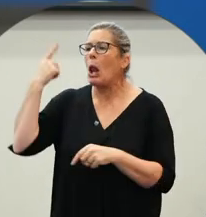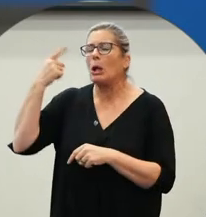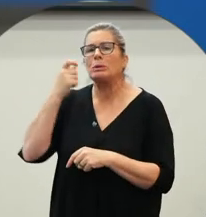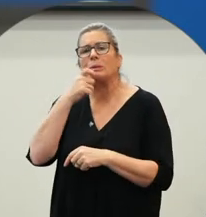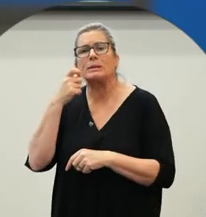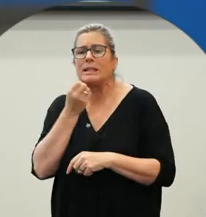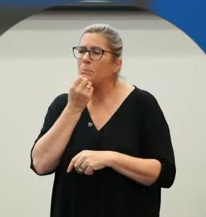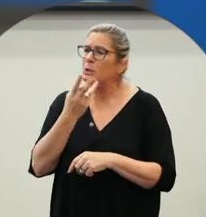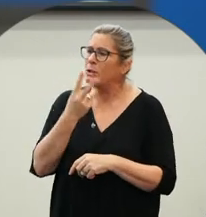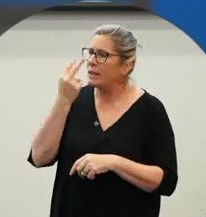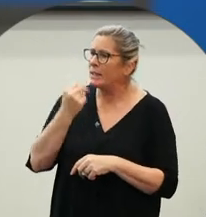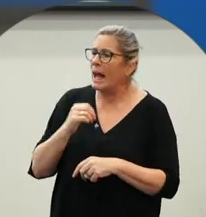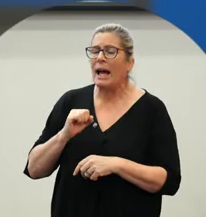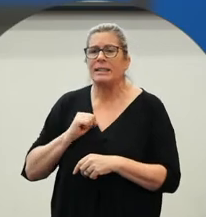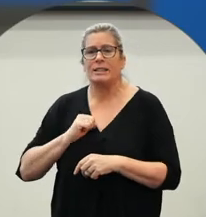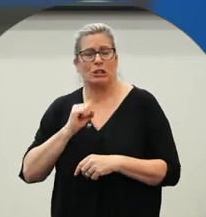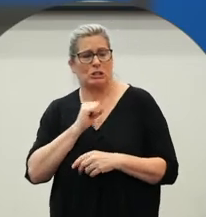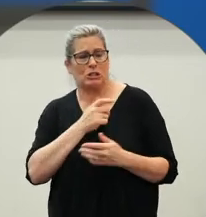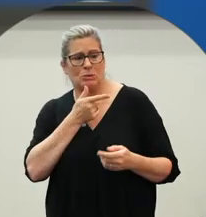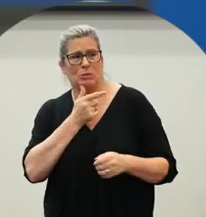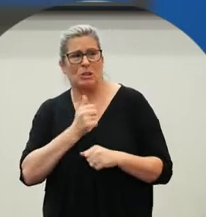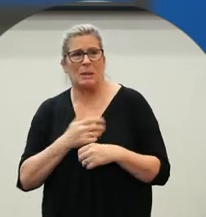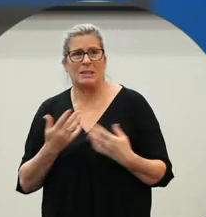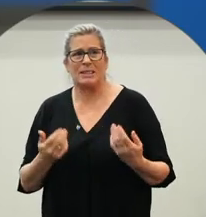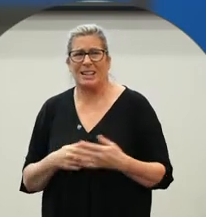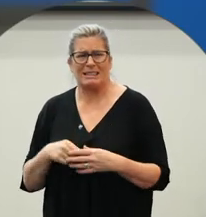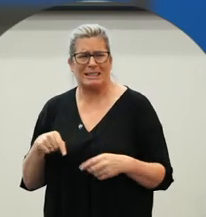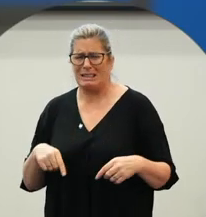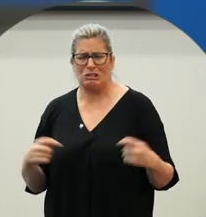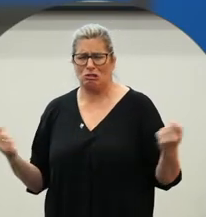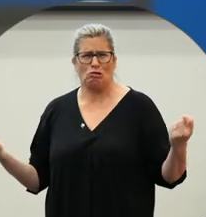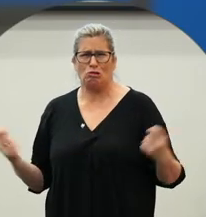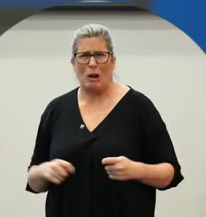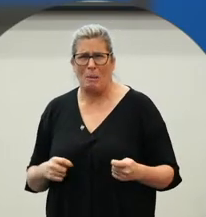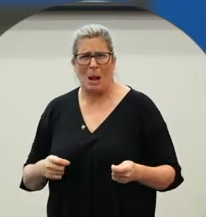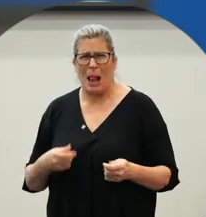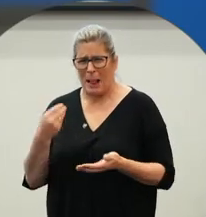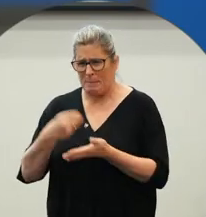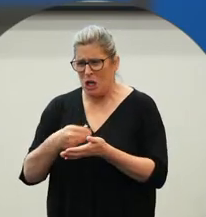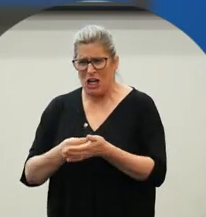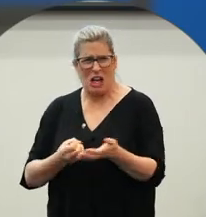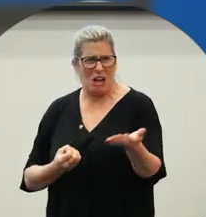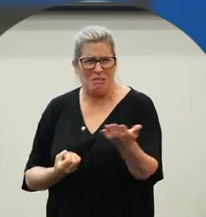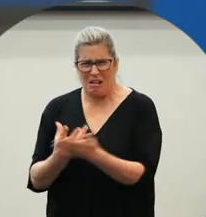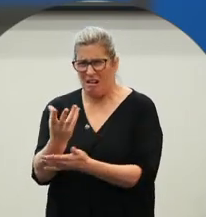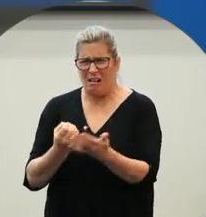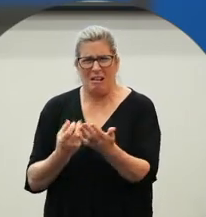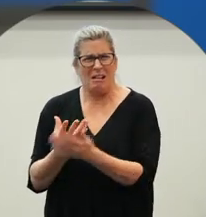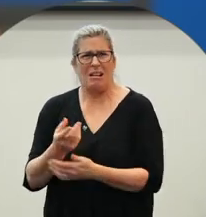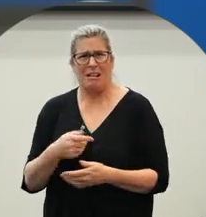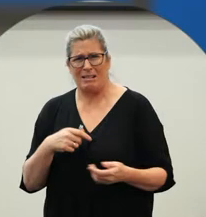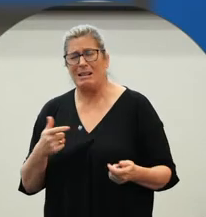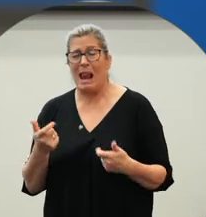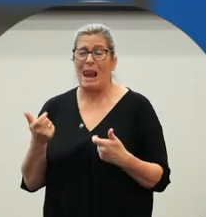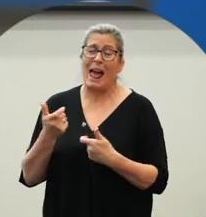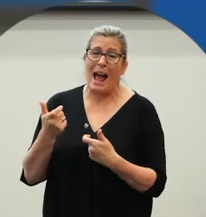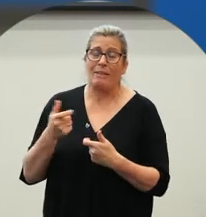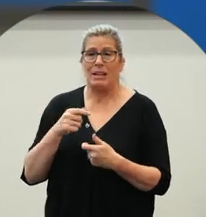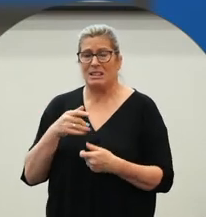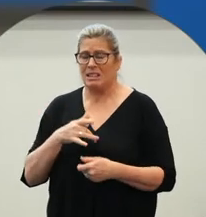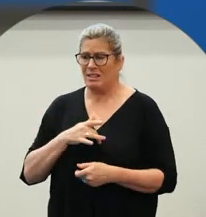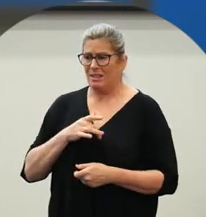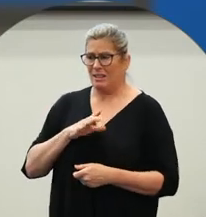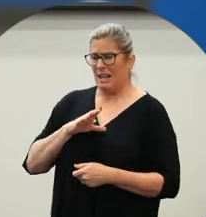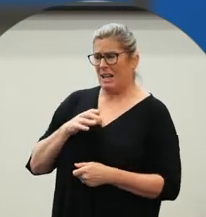it's a lovely night, and she was talking about this is such an obscene waste of money. But she said it kind of with a laugh, and he felt at the time he wasn't